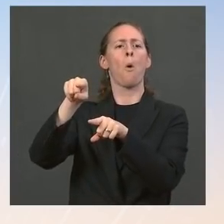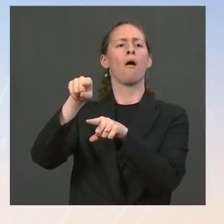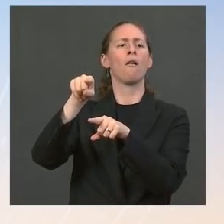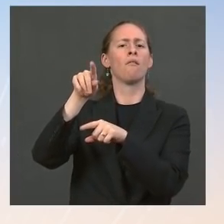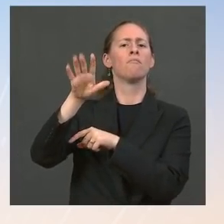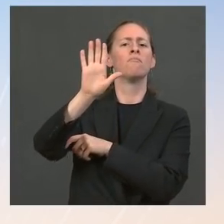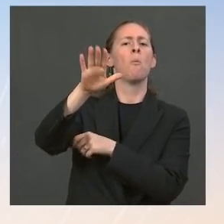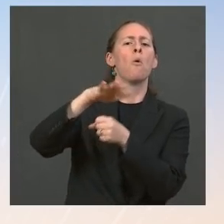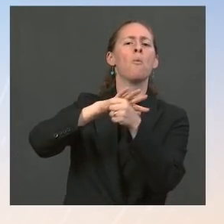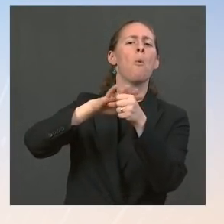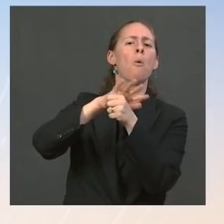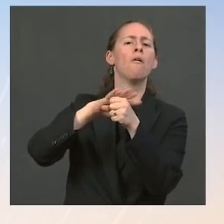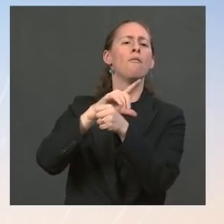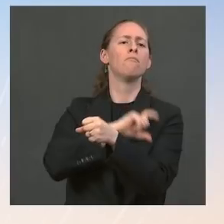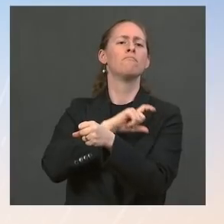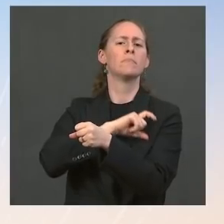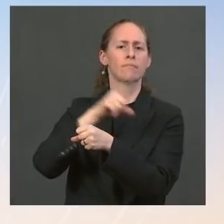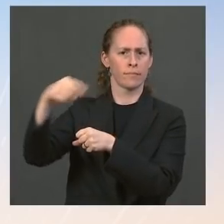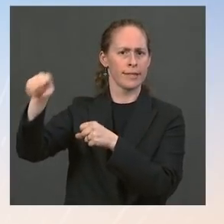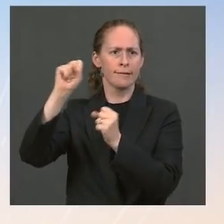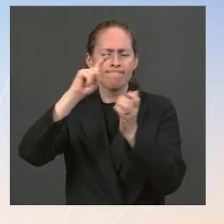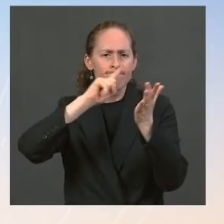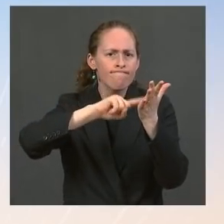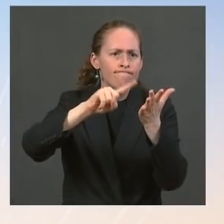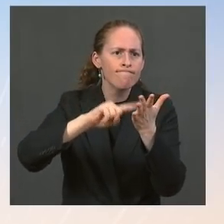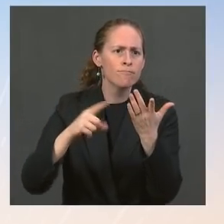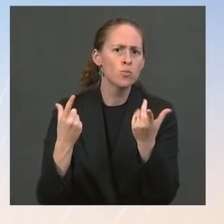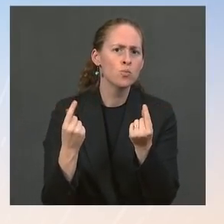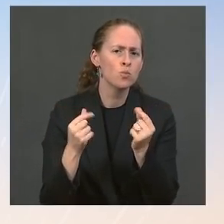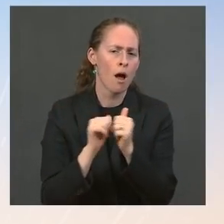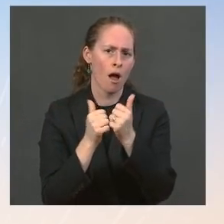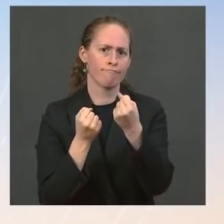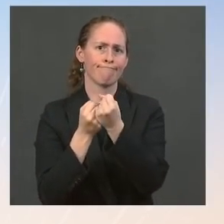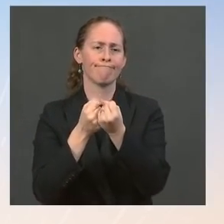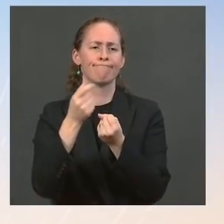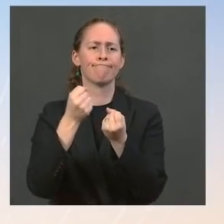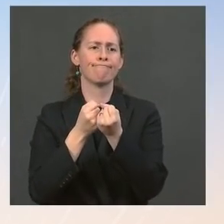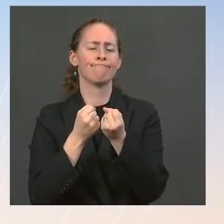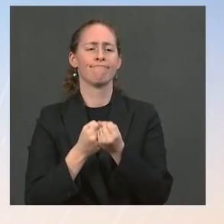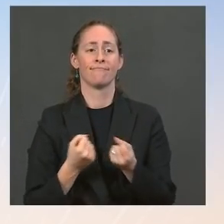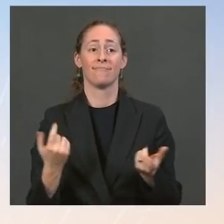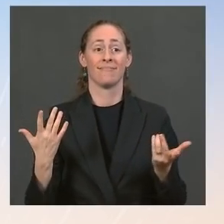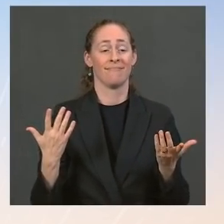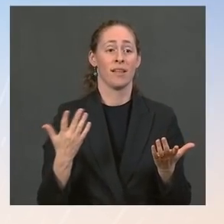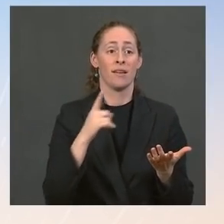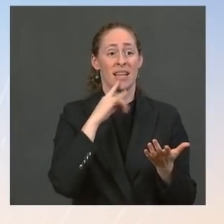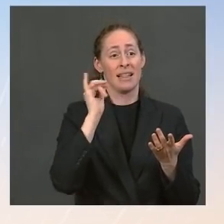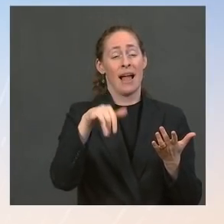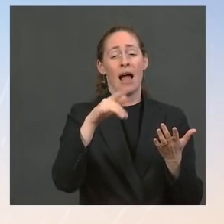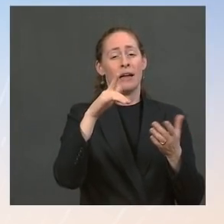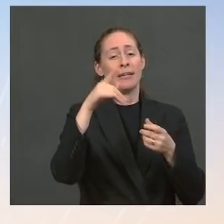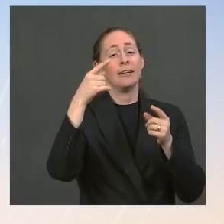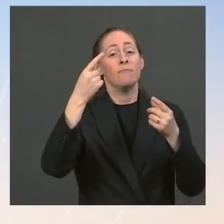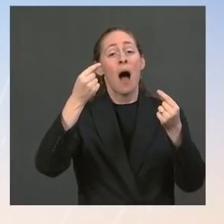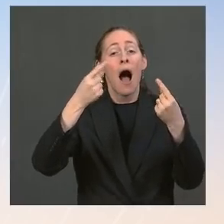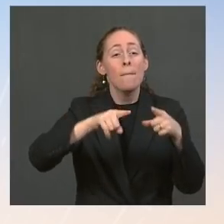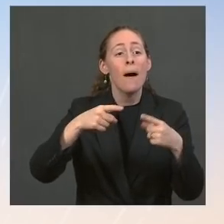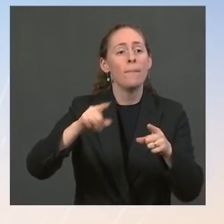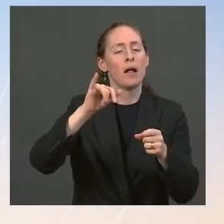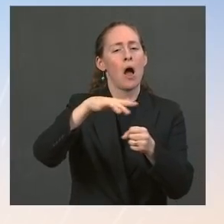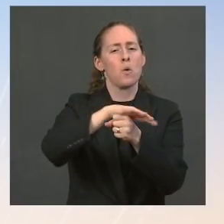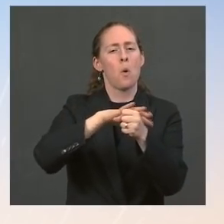we're continuing to explore what more can be done from across the administration. But again, a lot of this will be local law enforcement and how they can